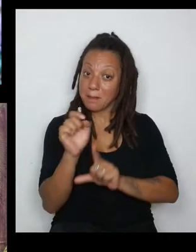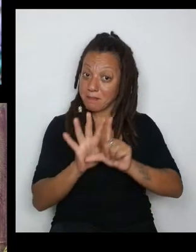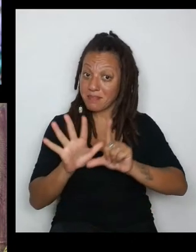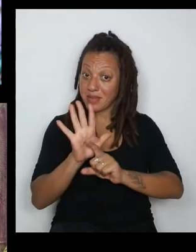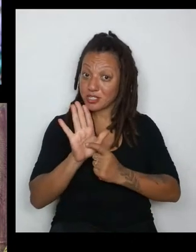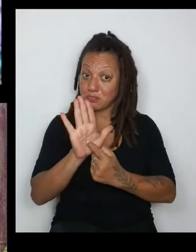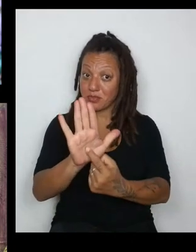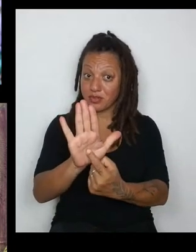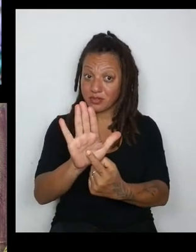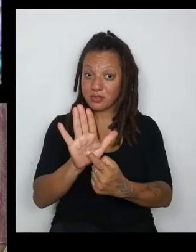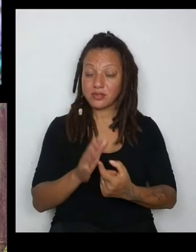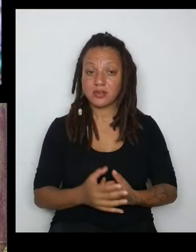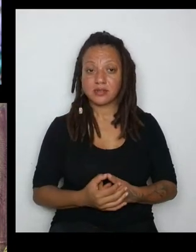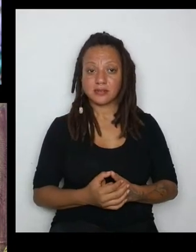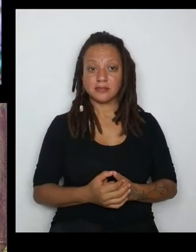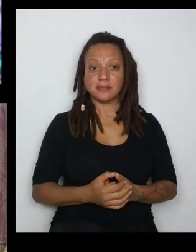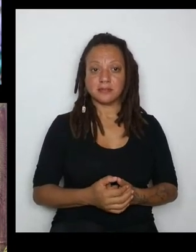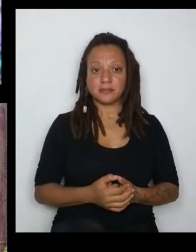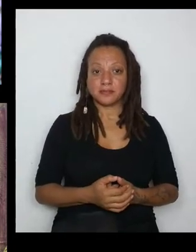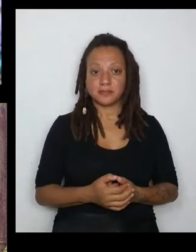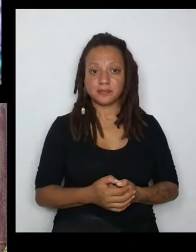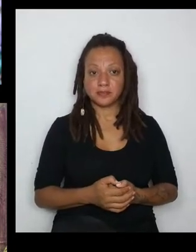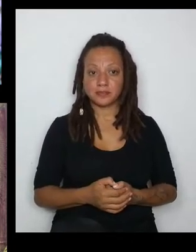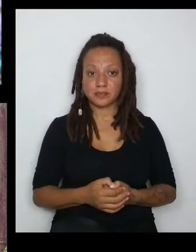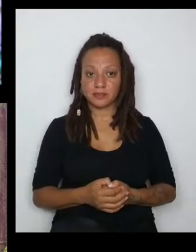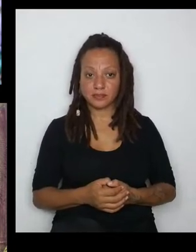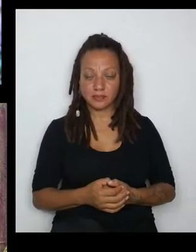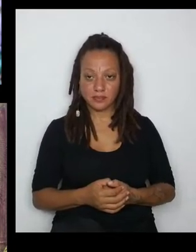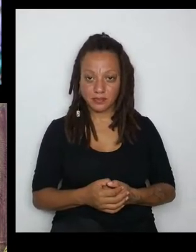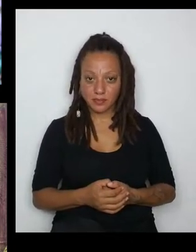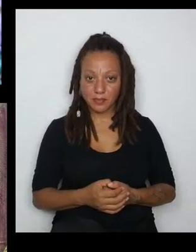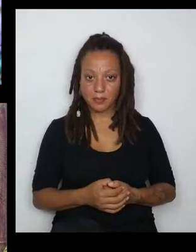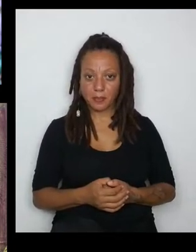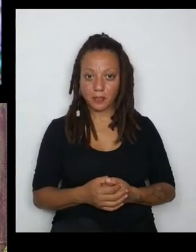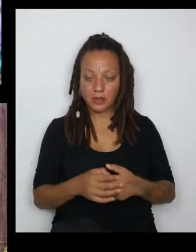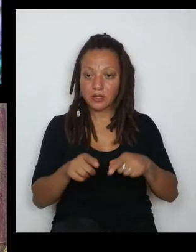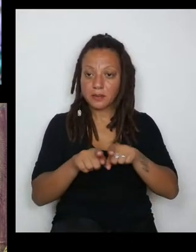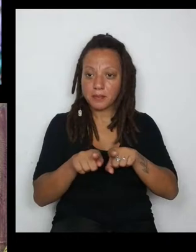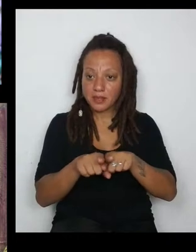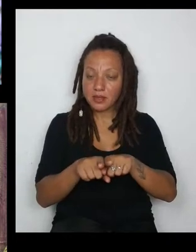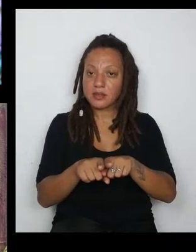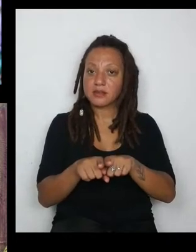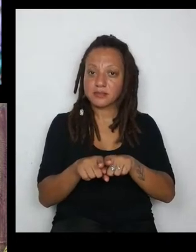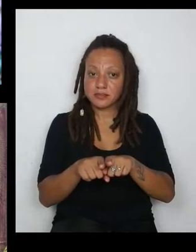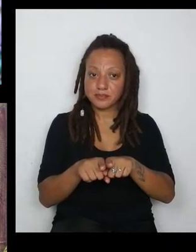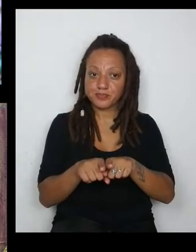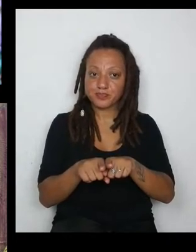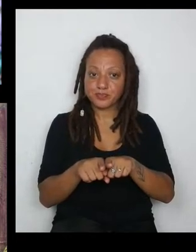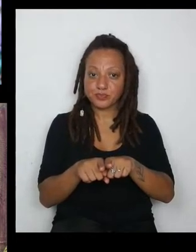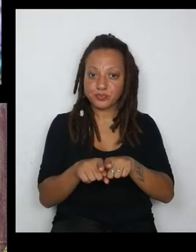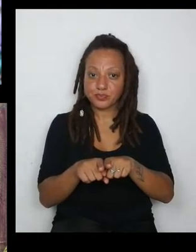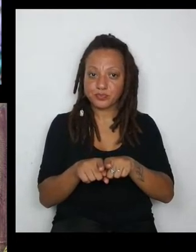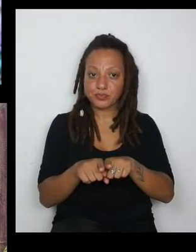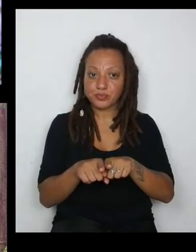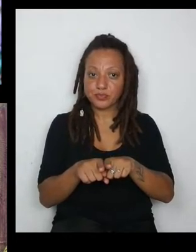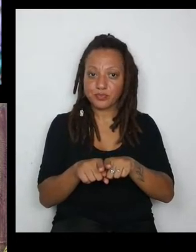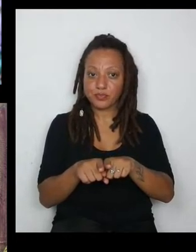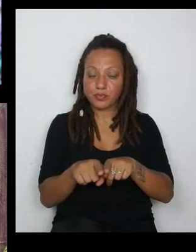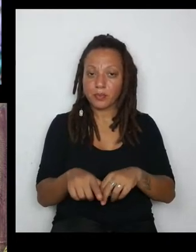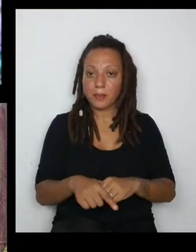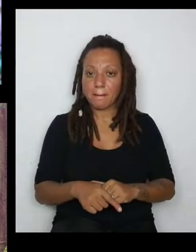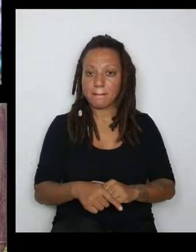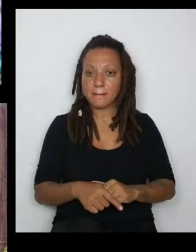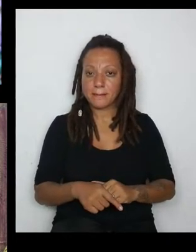the folly so uh armitage is very very uh versed in and interested in uh european